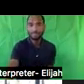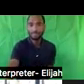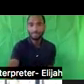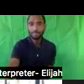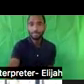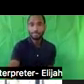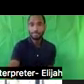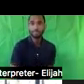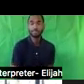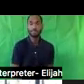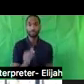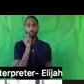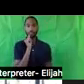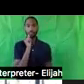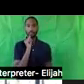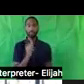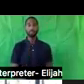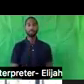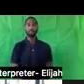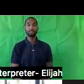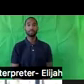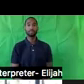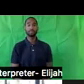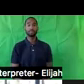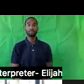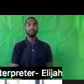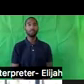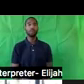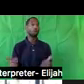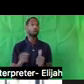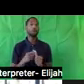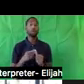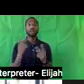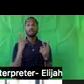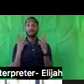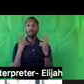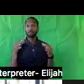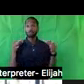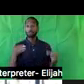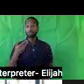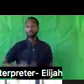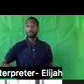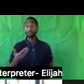Thank you so much. And I will just give a quick visual description of myself also to start.